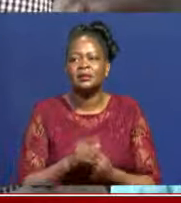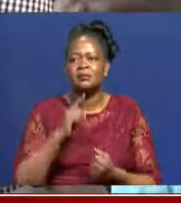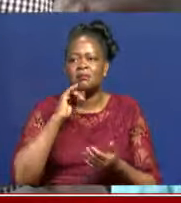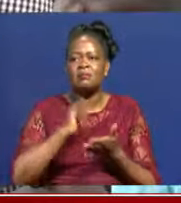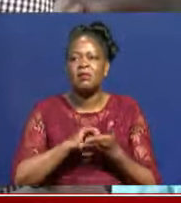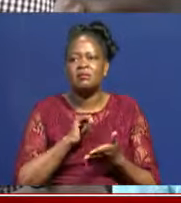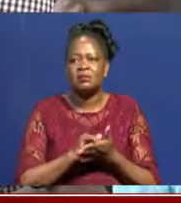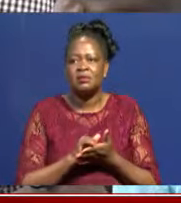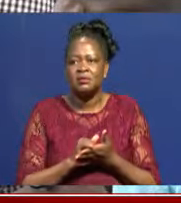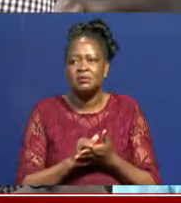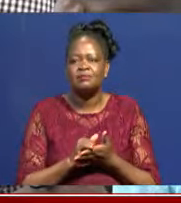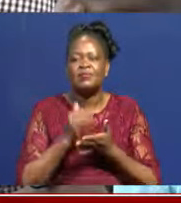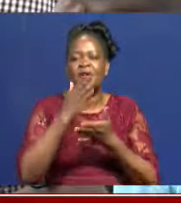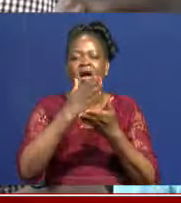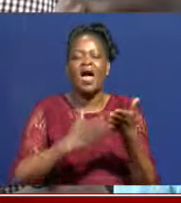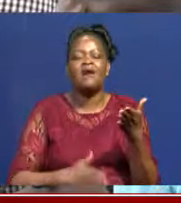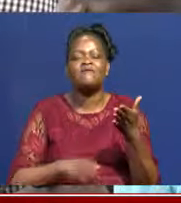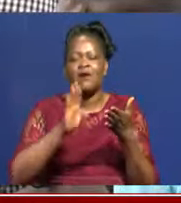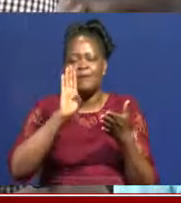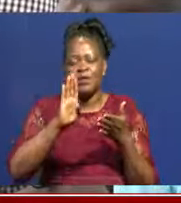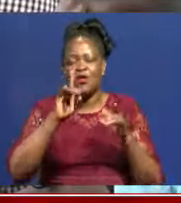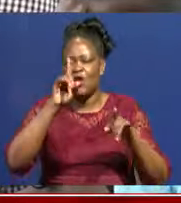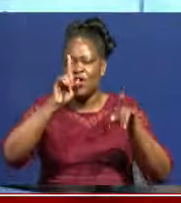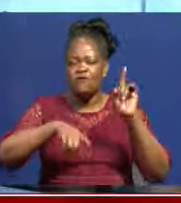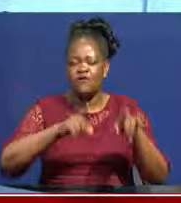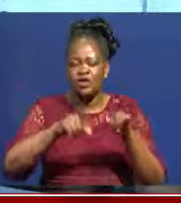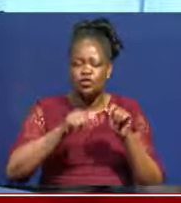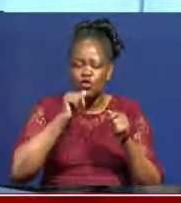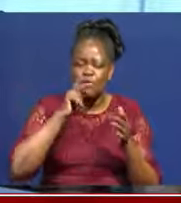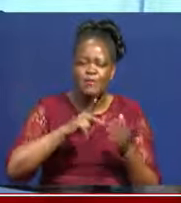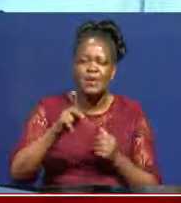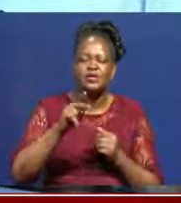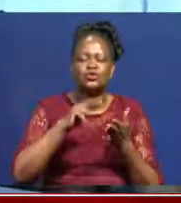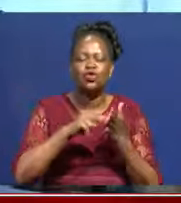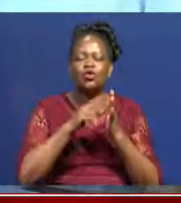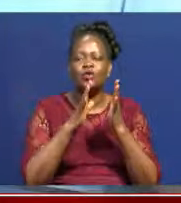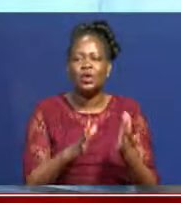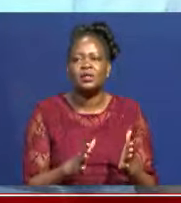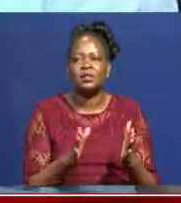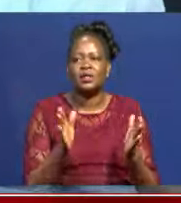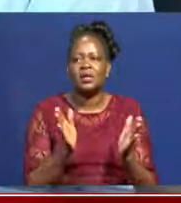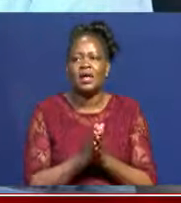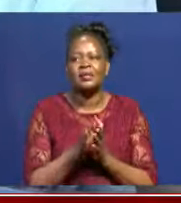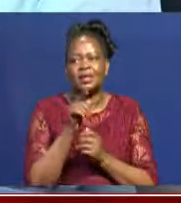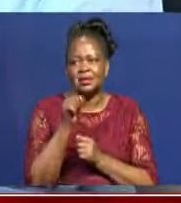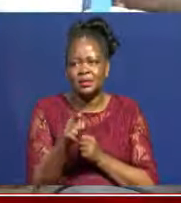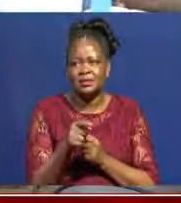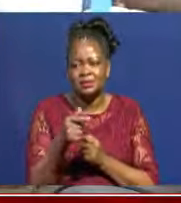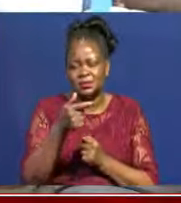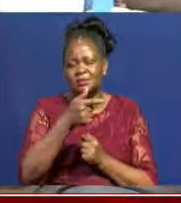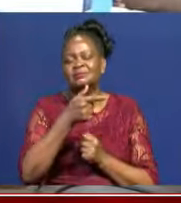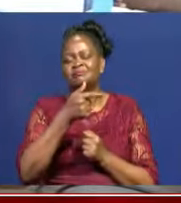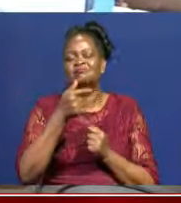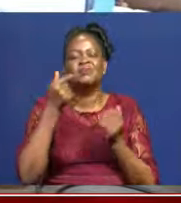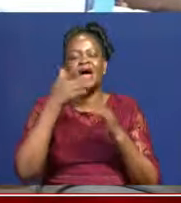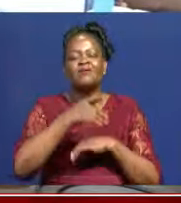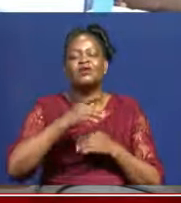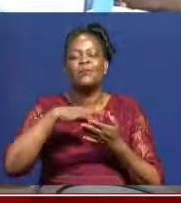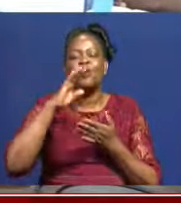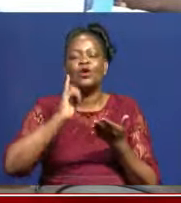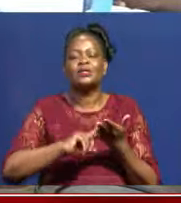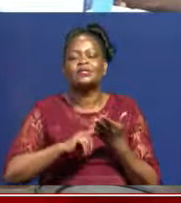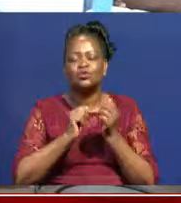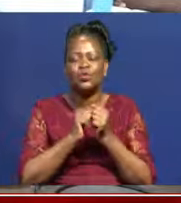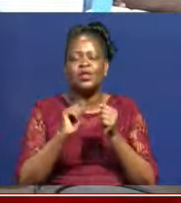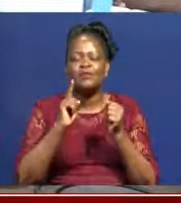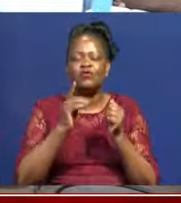said that half a billion shillings variation has not been paid to the contractor and is subject to further discussions with the Ministry of Public